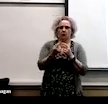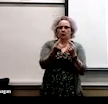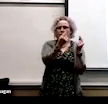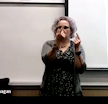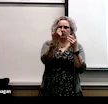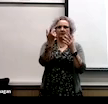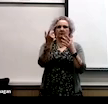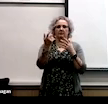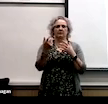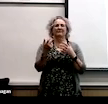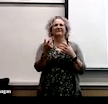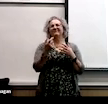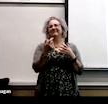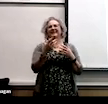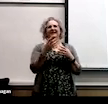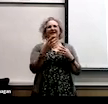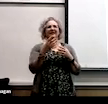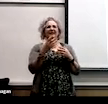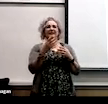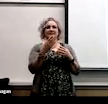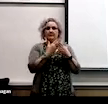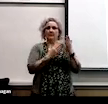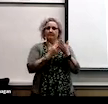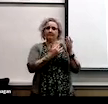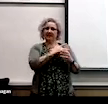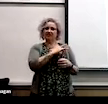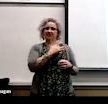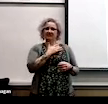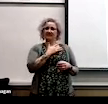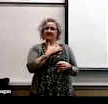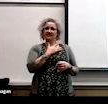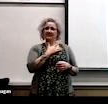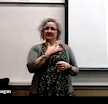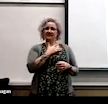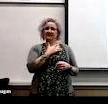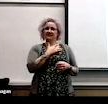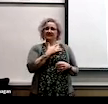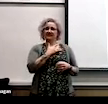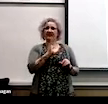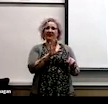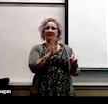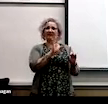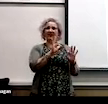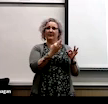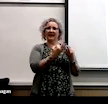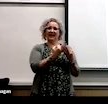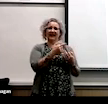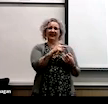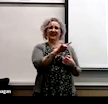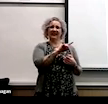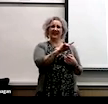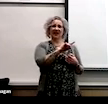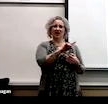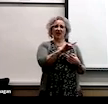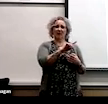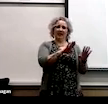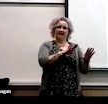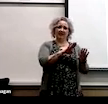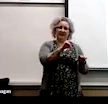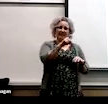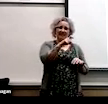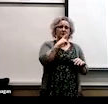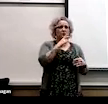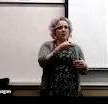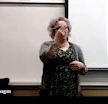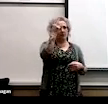of patients who the families really felt guilty about transitioning their loved one into a care home, but they had such high behavioral needs or such terrible insomnia